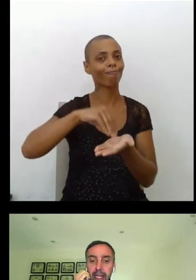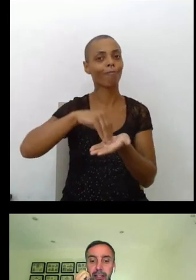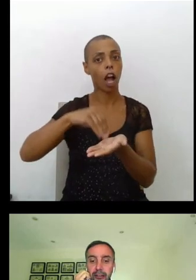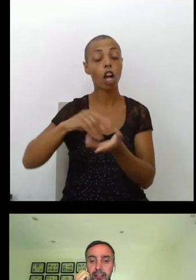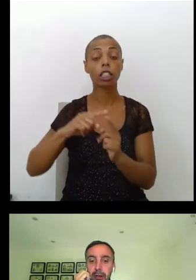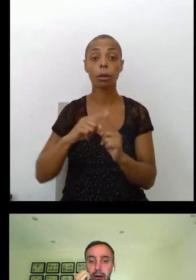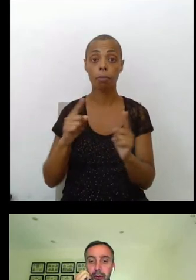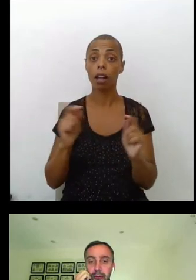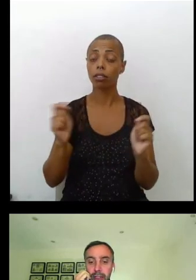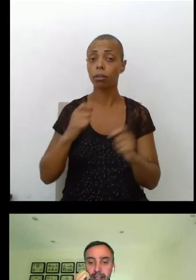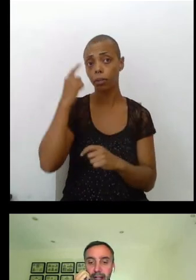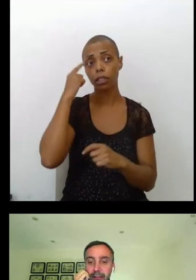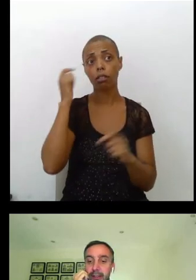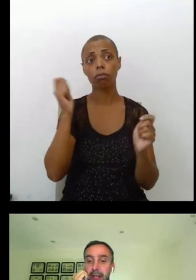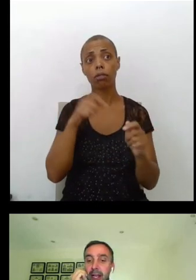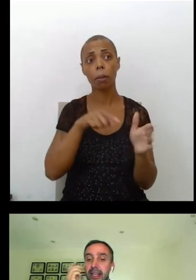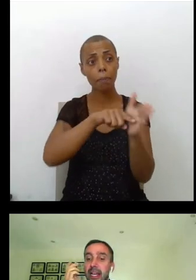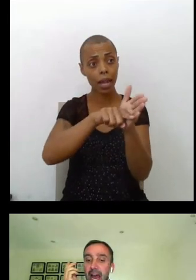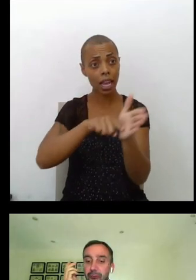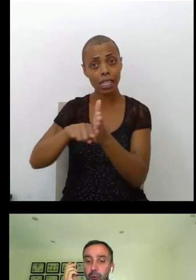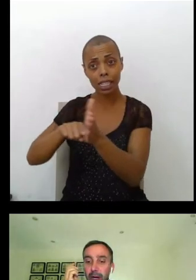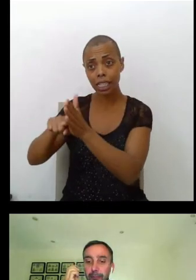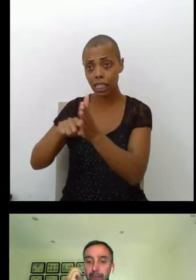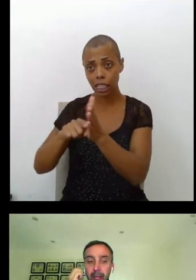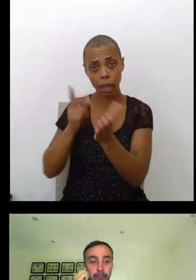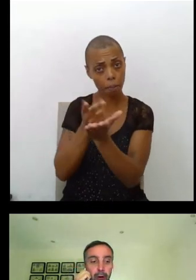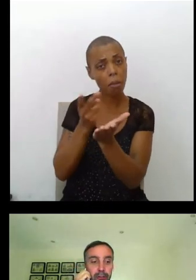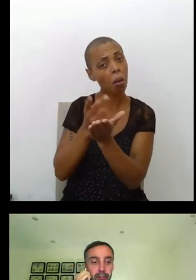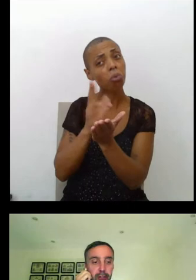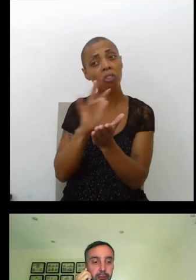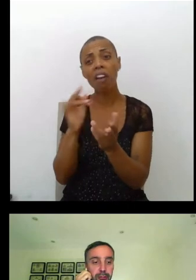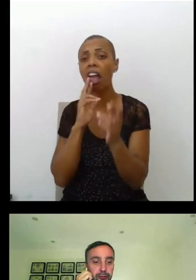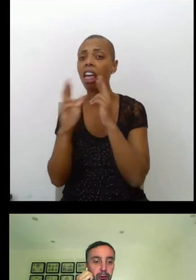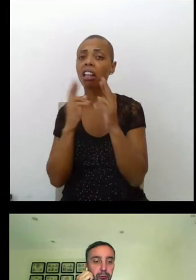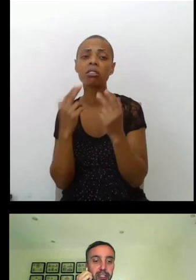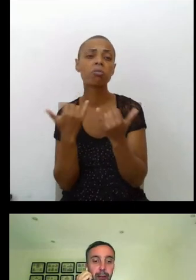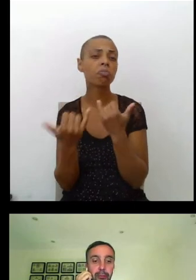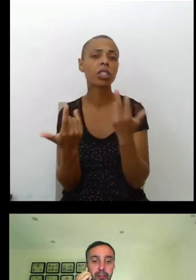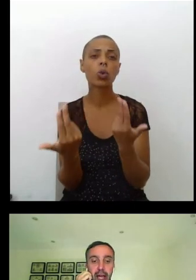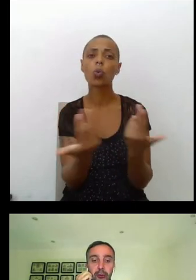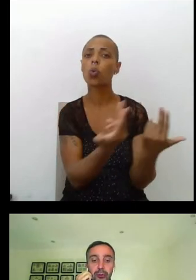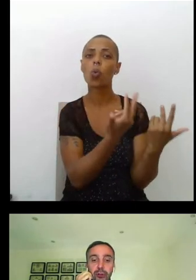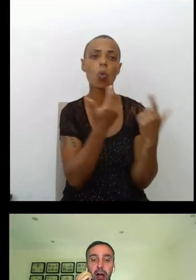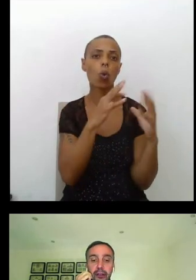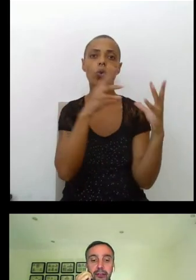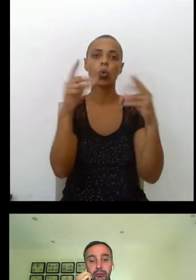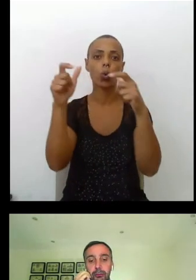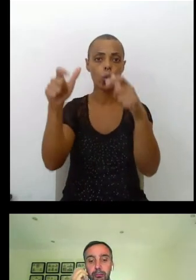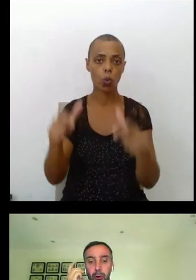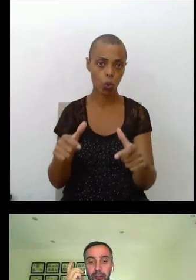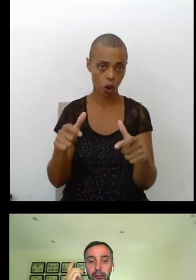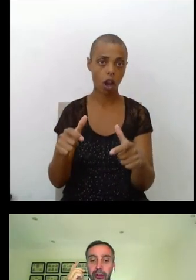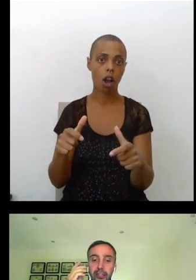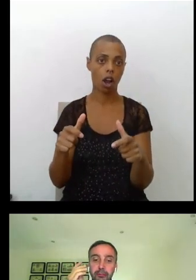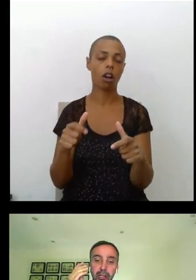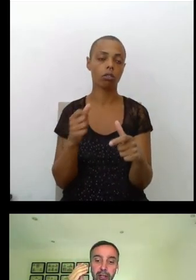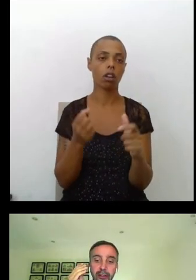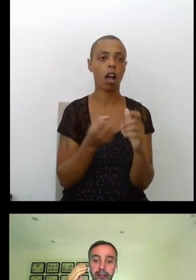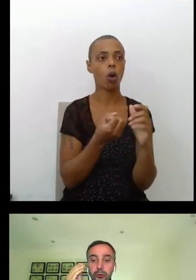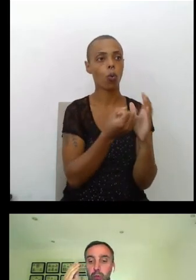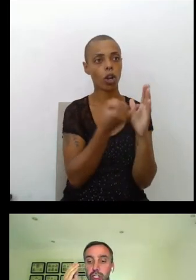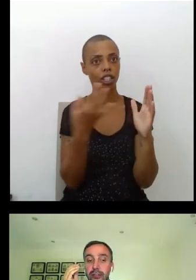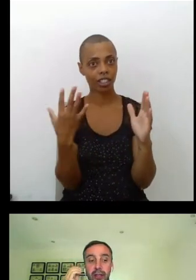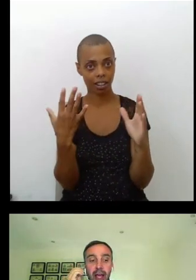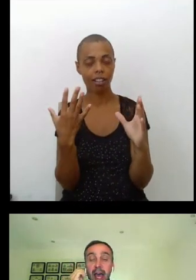would probably lead to similar results nearly everywhere both in terms of concrete numbers and with regards to reports on